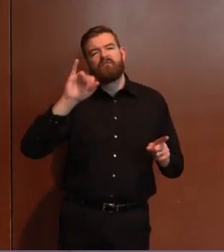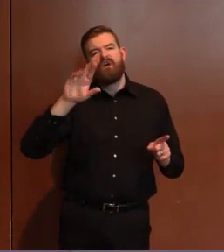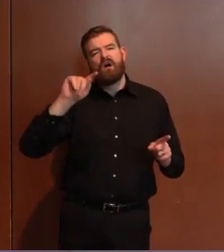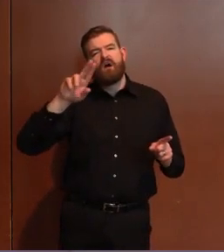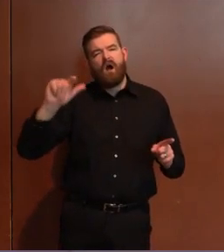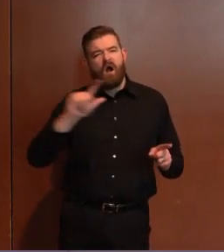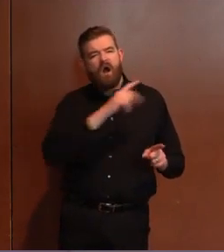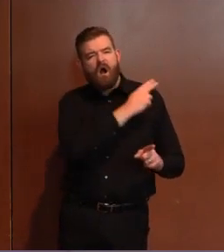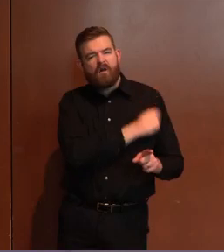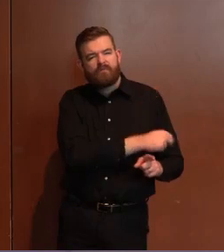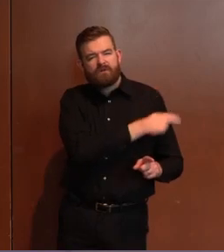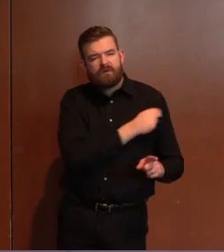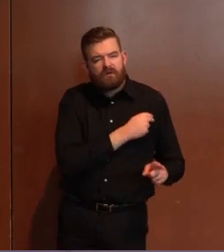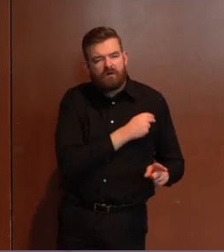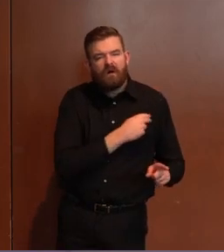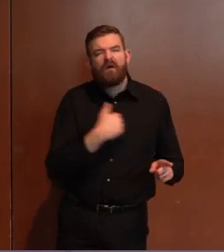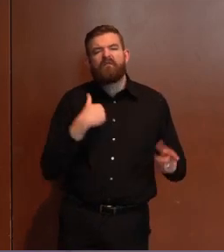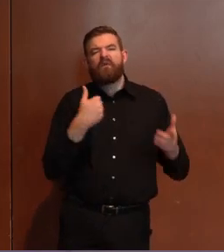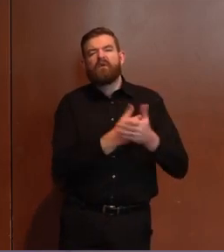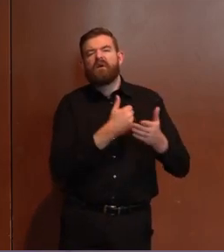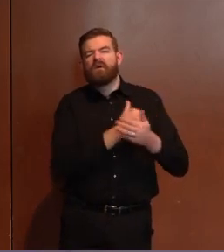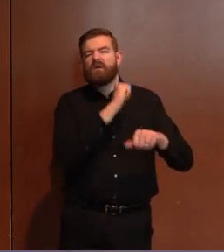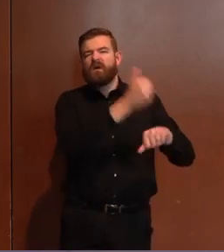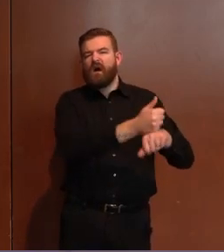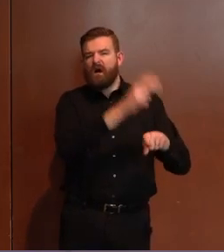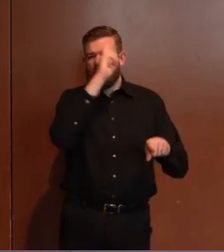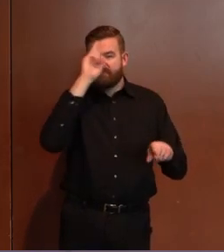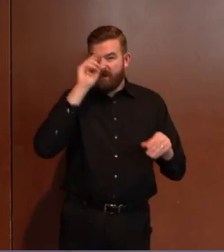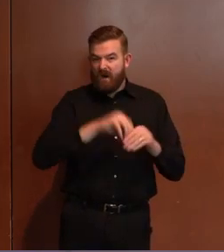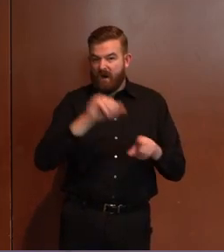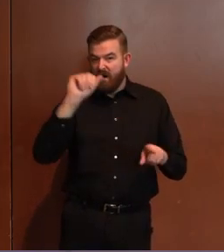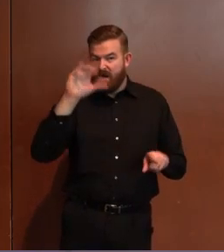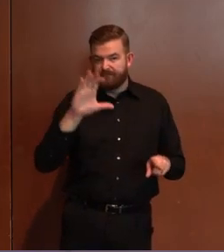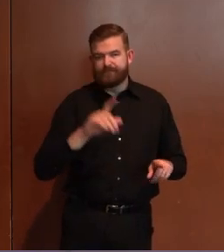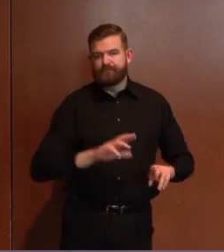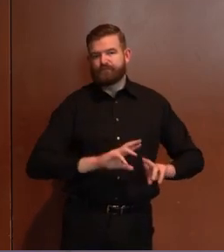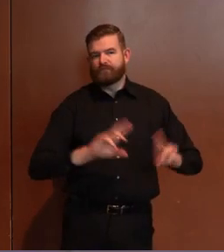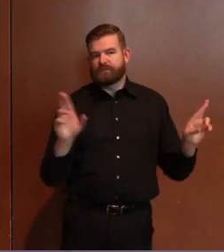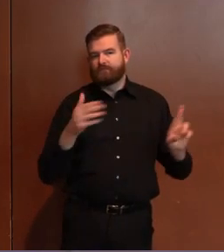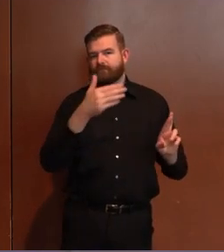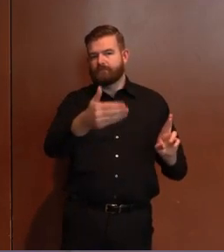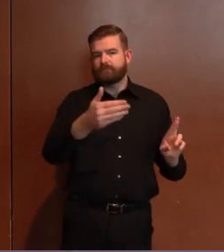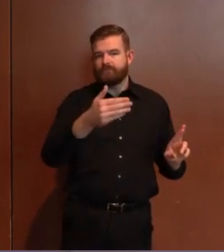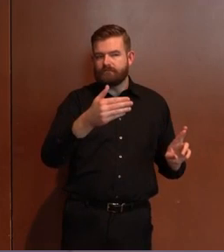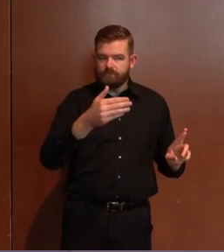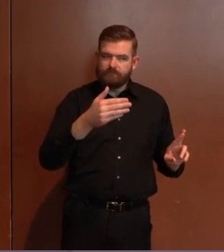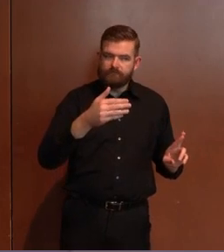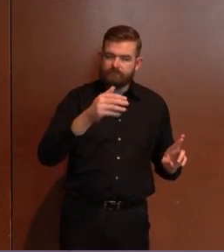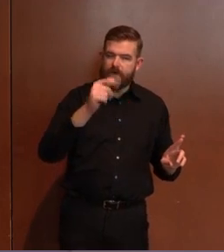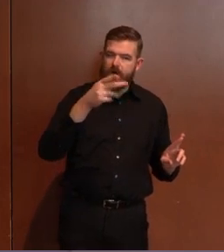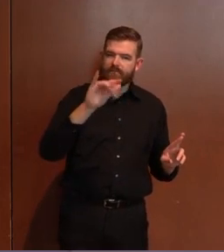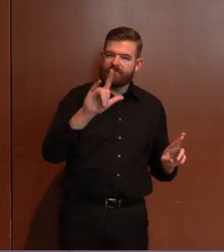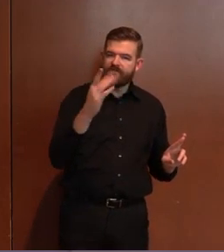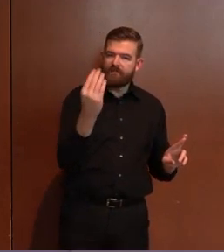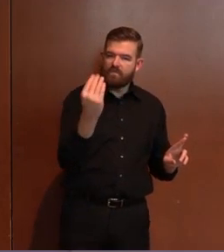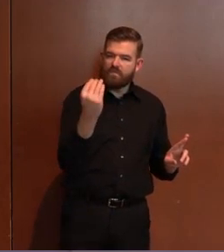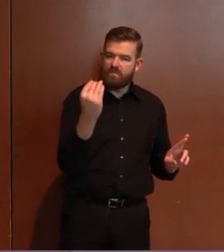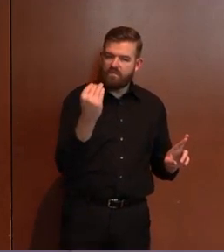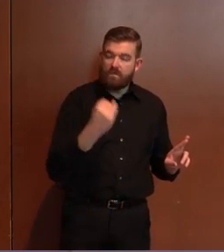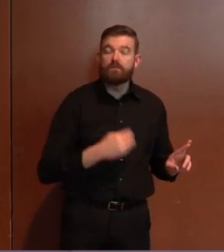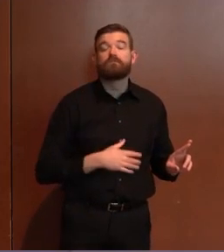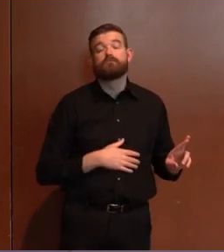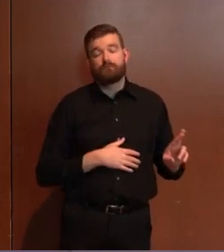Atlantic City, which is due to be ready to go on the 14th. And you rightfully point out that we